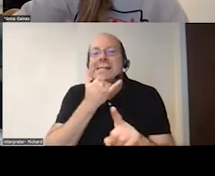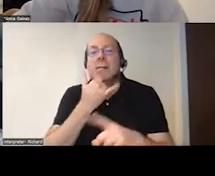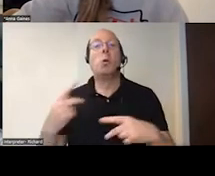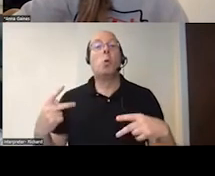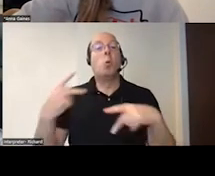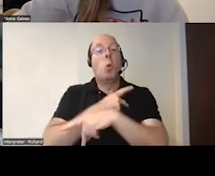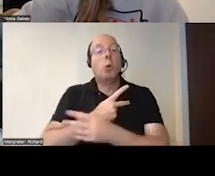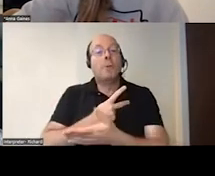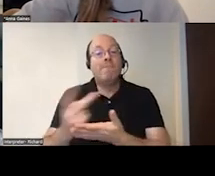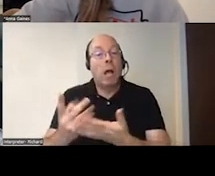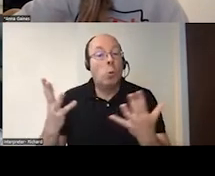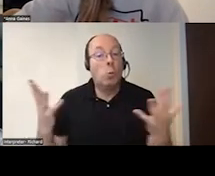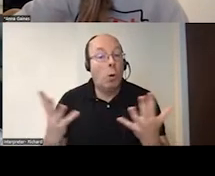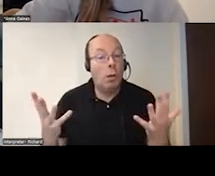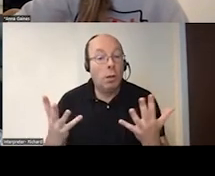failure that we've had is,